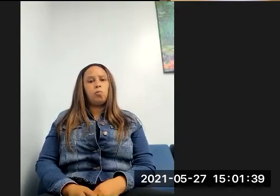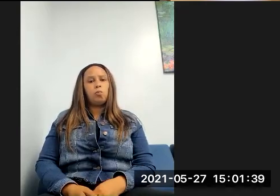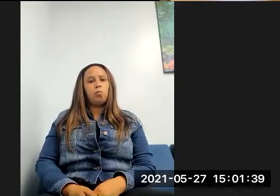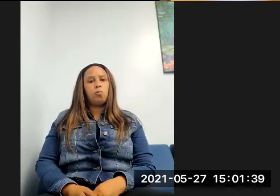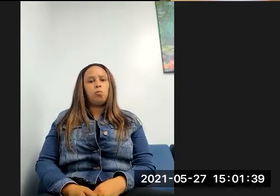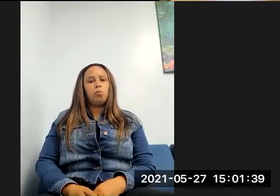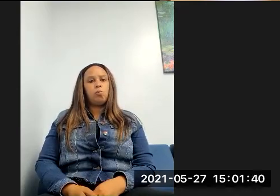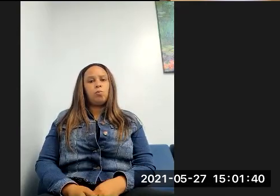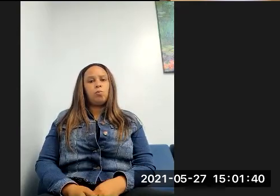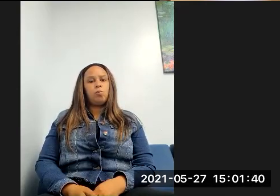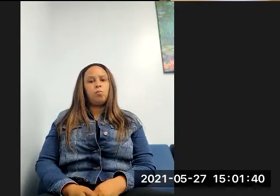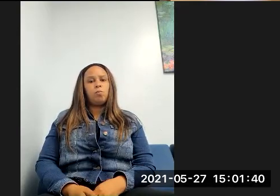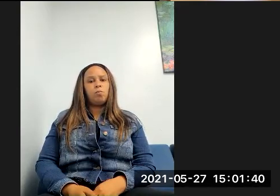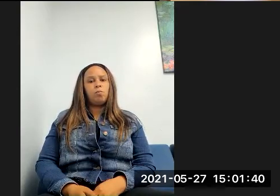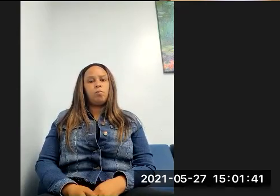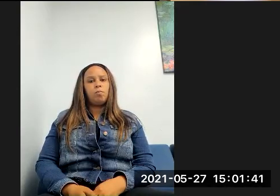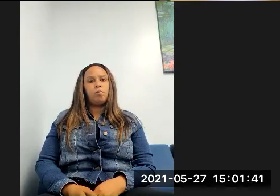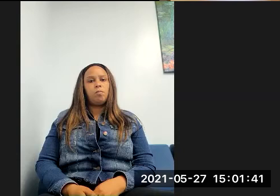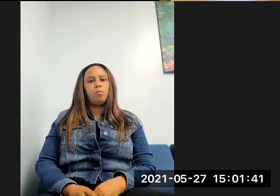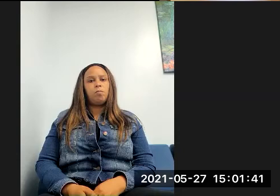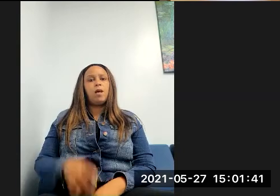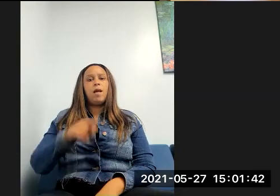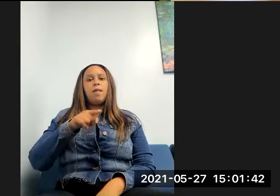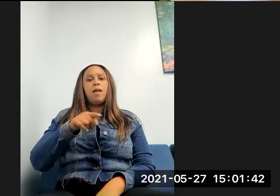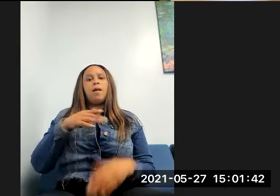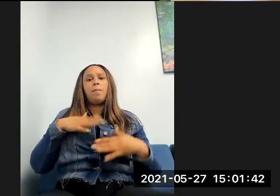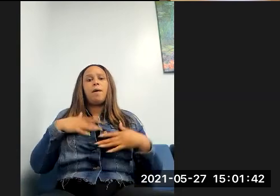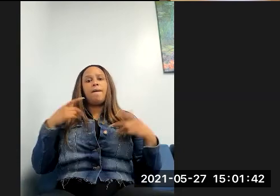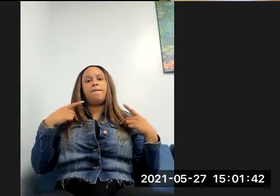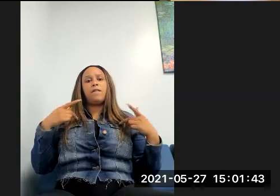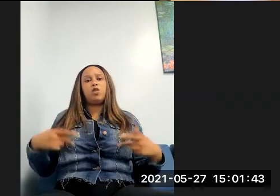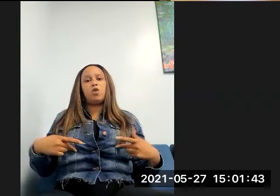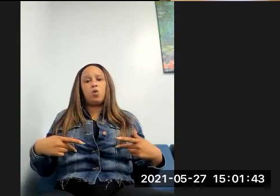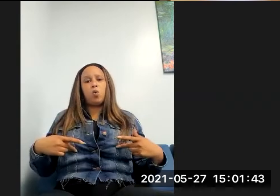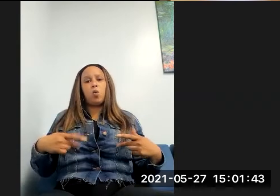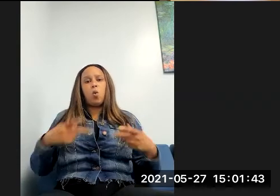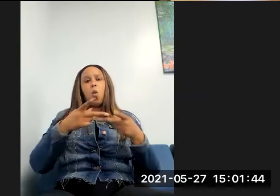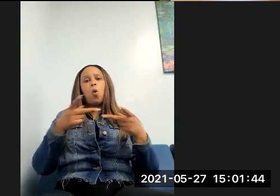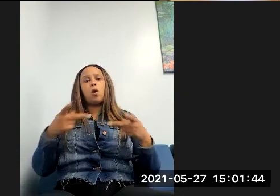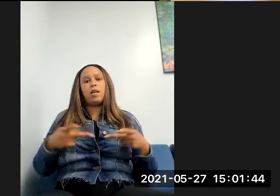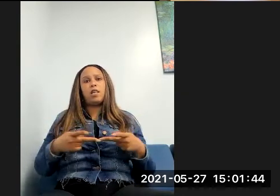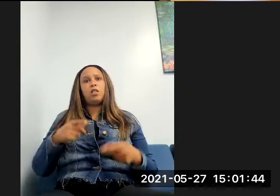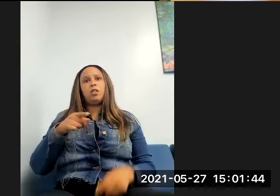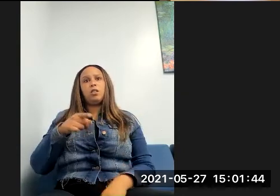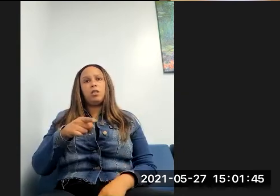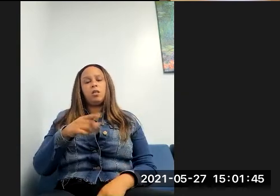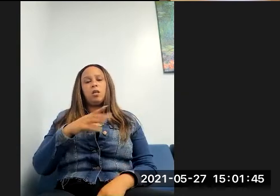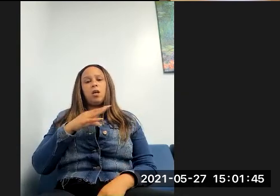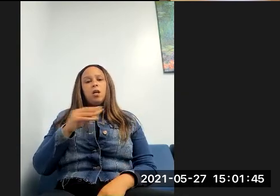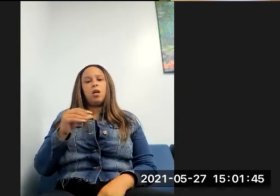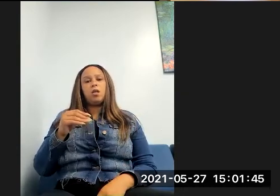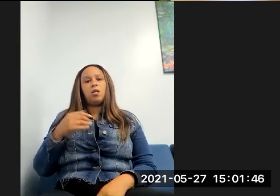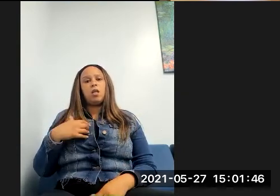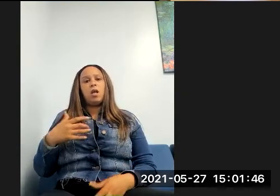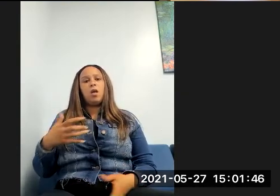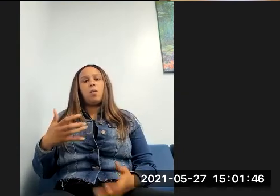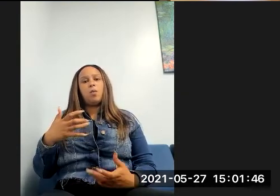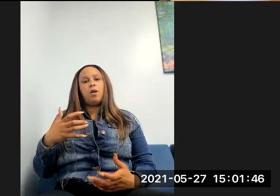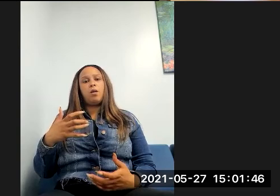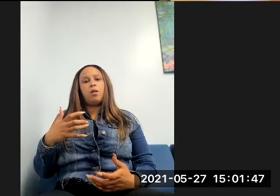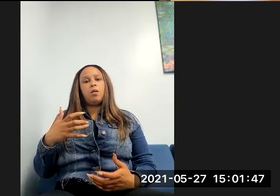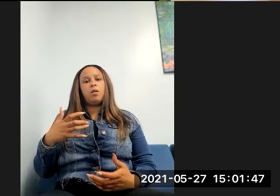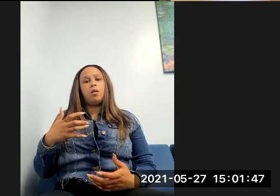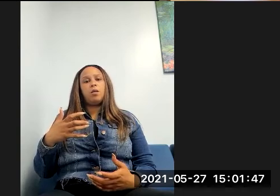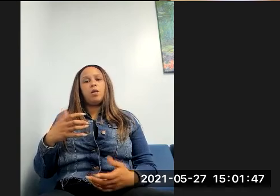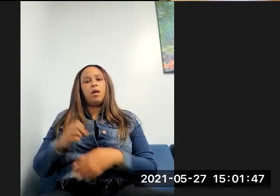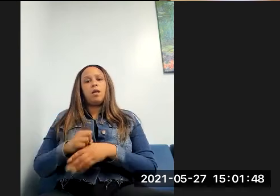And those are our physical locations. I also wanted to send out a